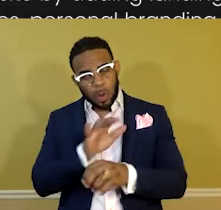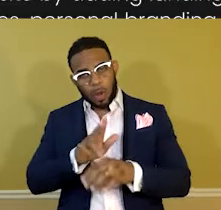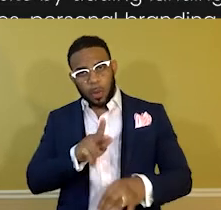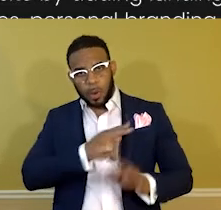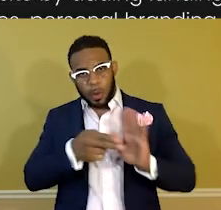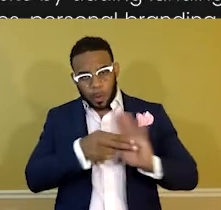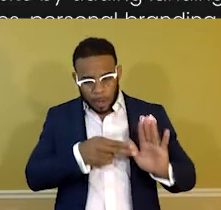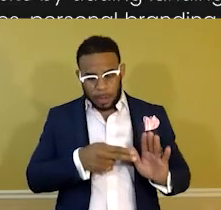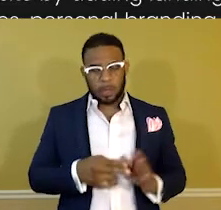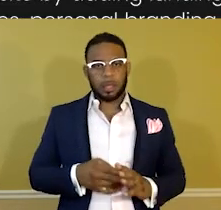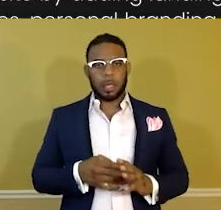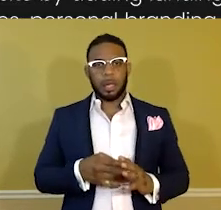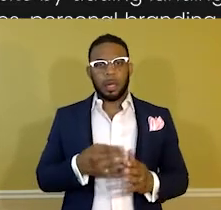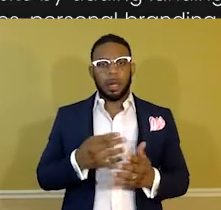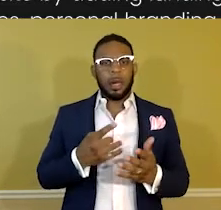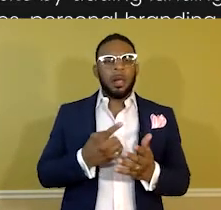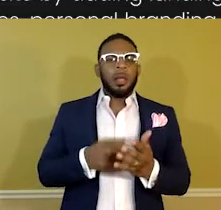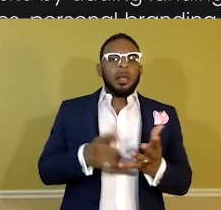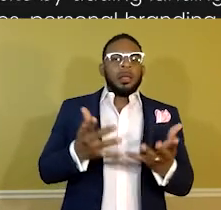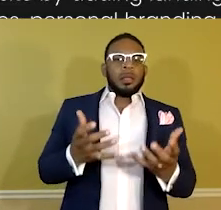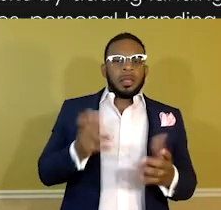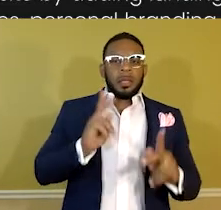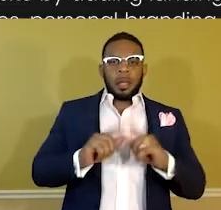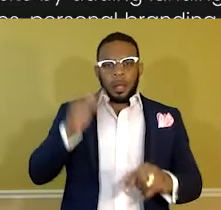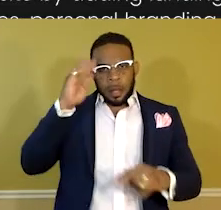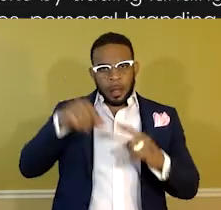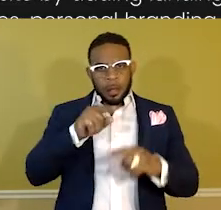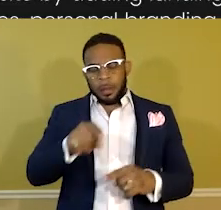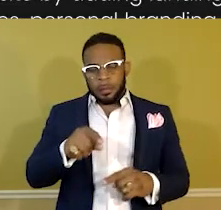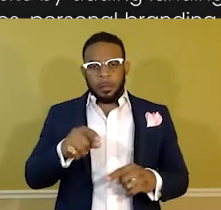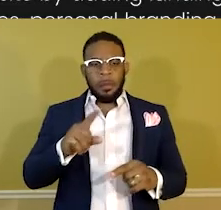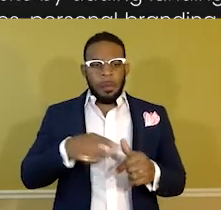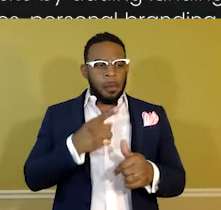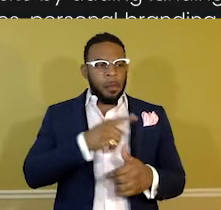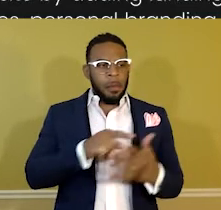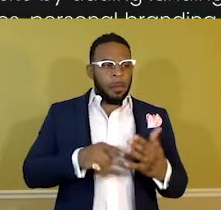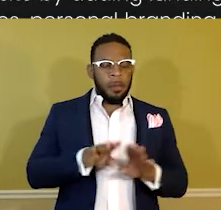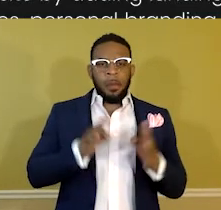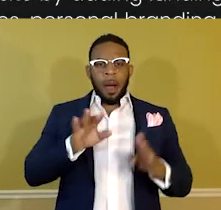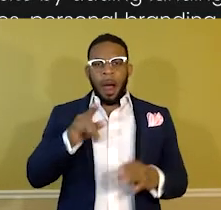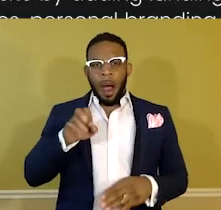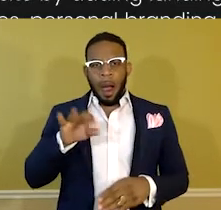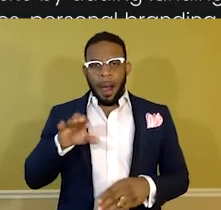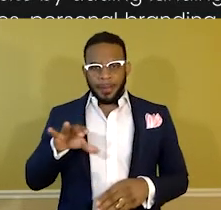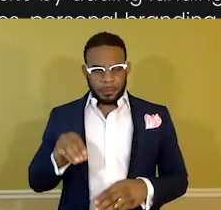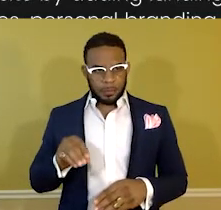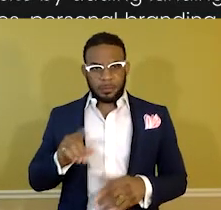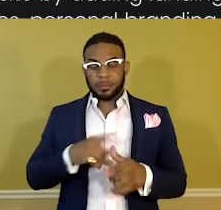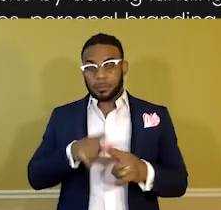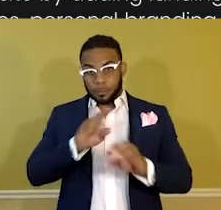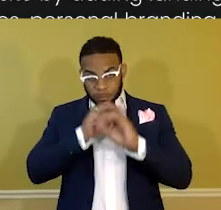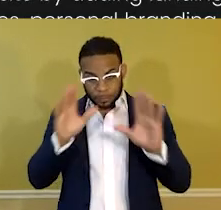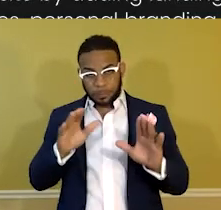branding. Um, you know, what, what you want people to know about you once they, they open your portfolio. Um, and you